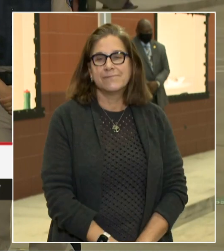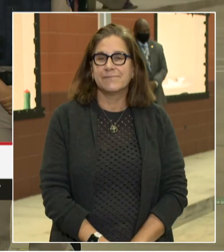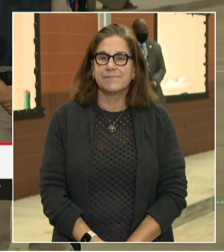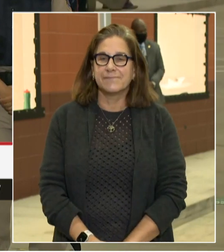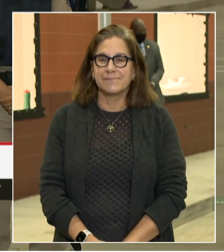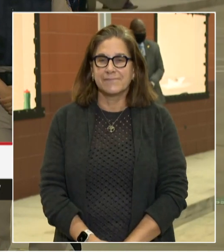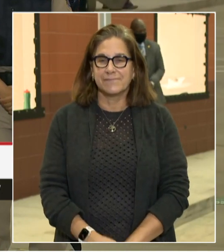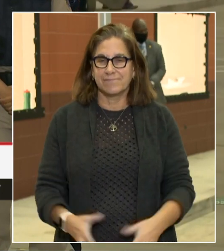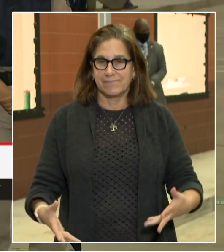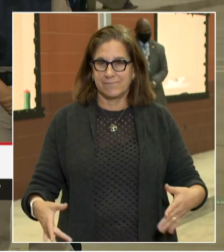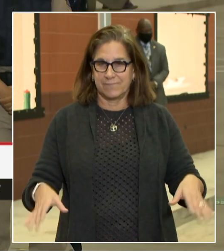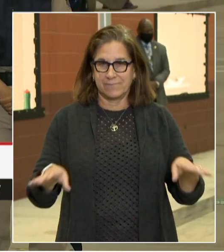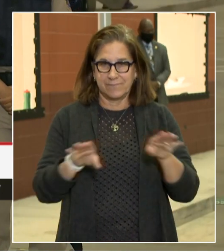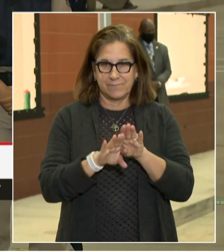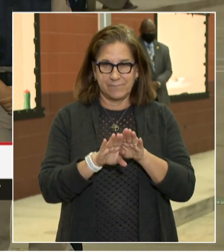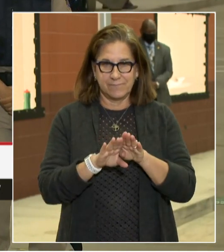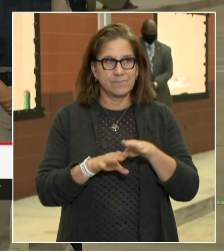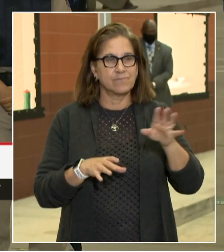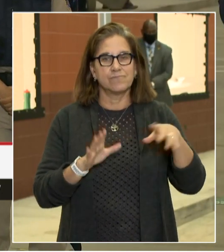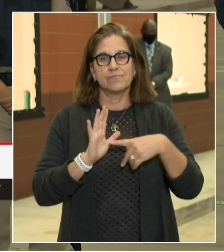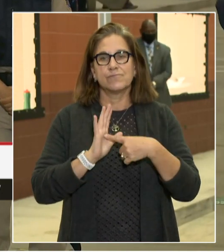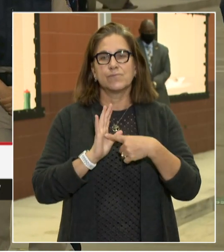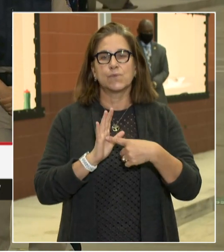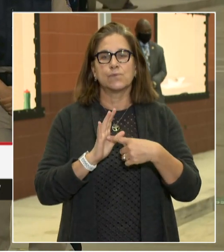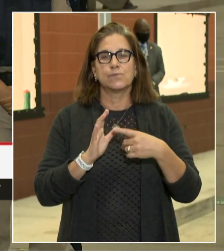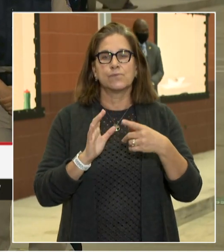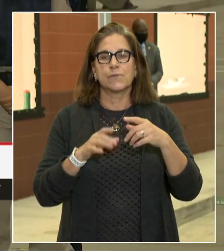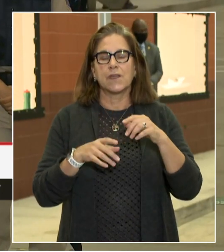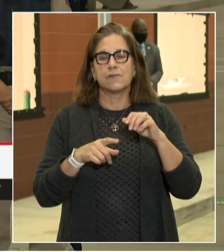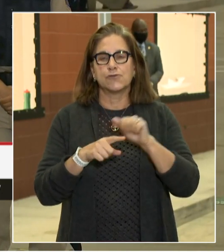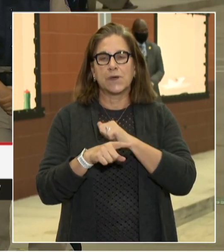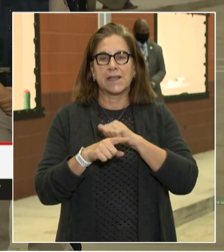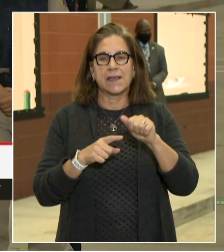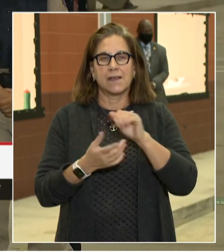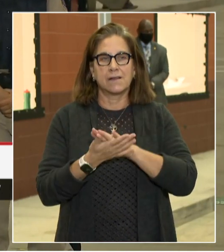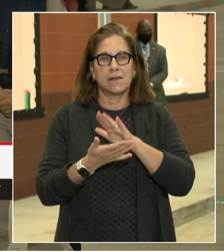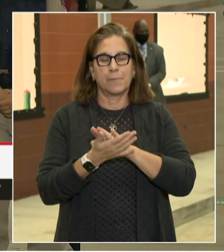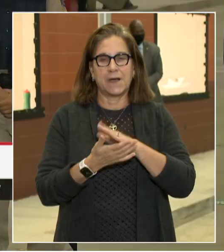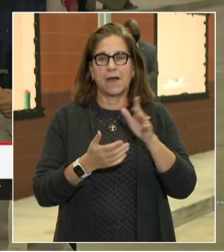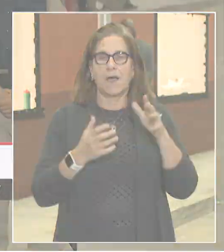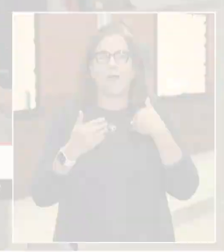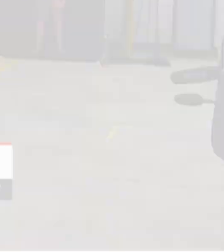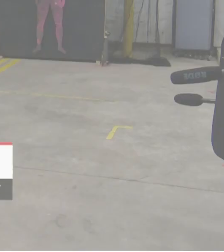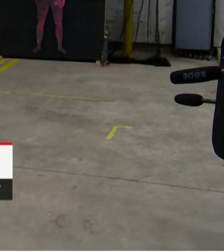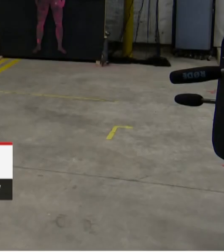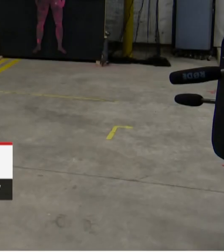be doing a role play that will demonstrate ABLE. Thank you.